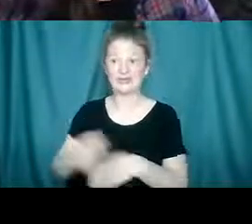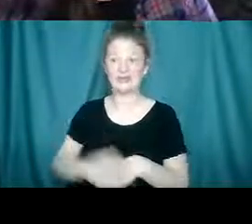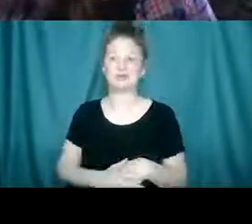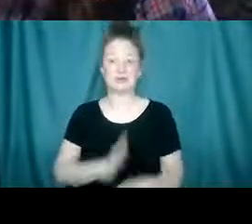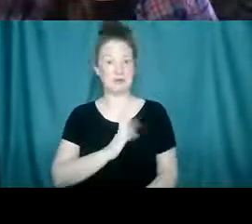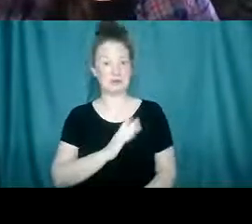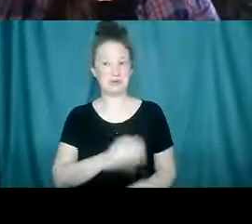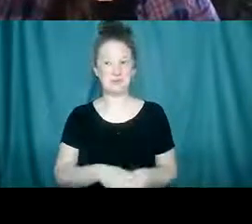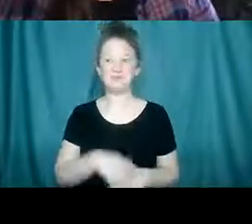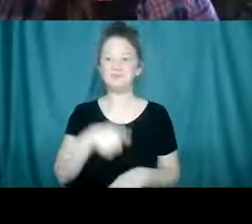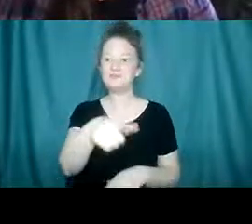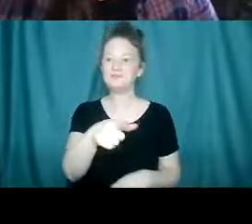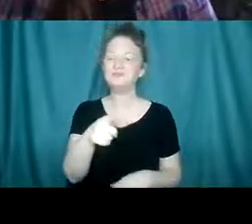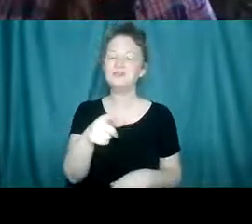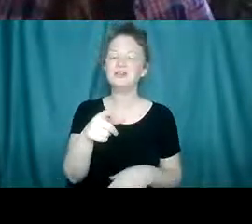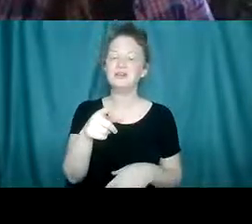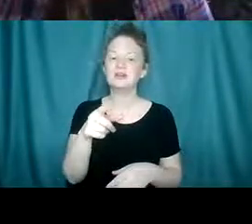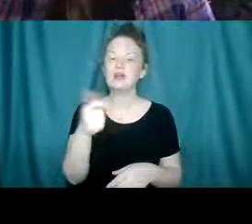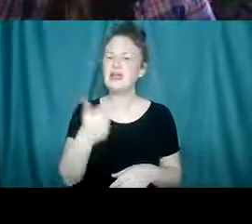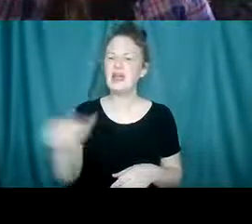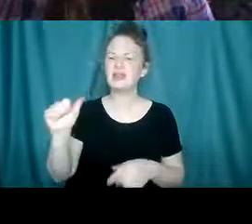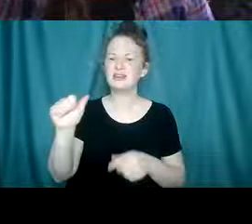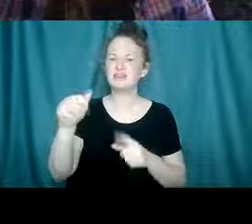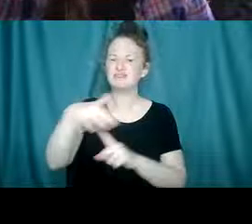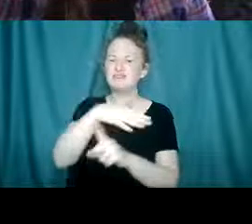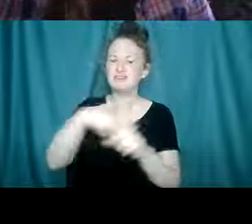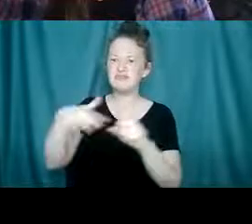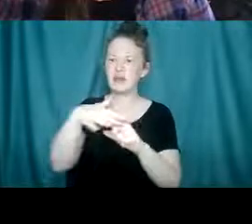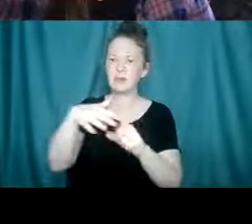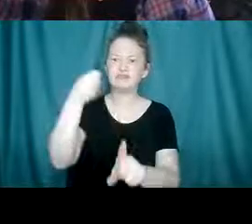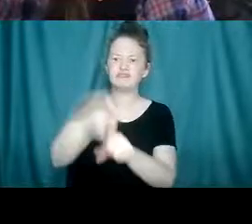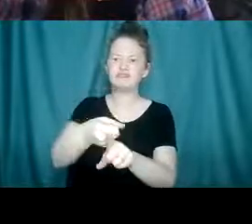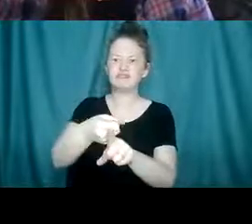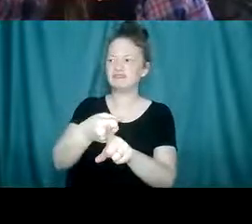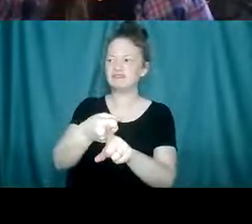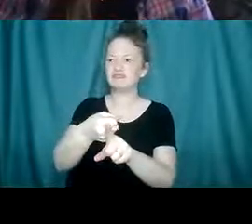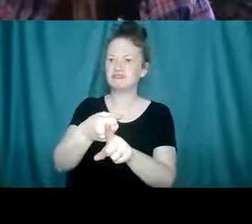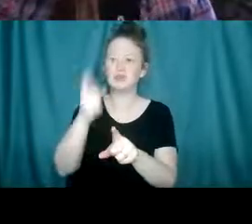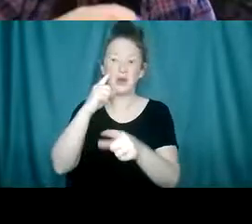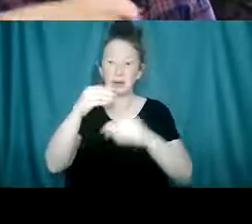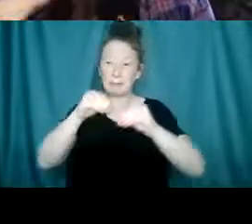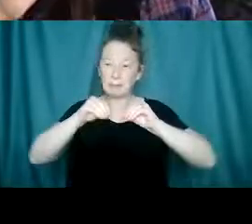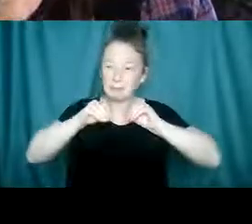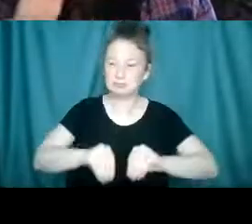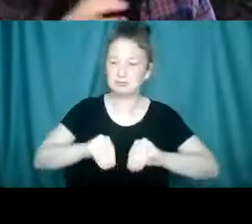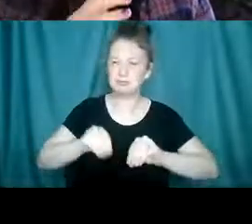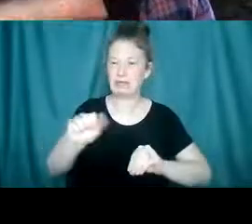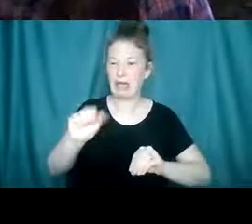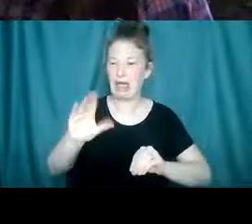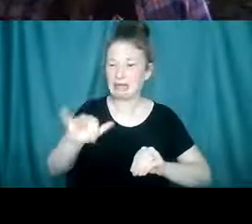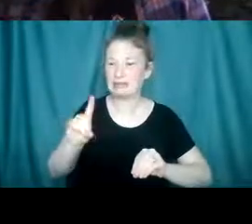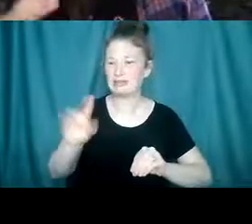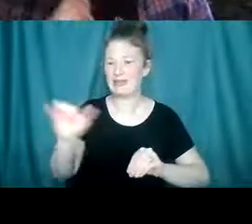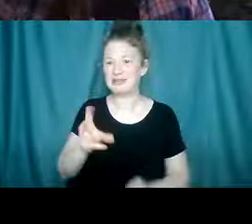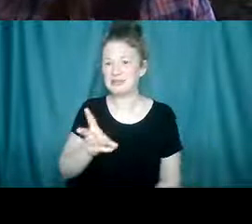from Mrs. Osmond's class, are there any environmental implications to burying carbonic acid? Like, do we have to worry about